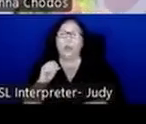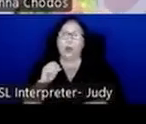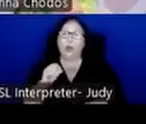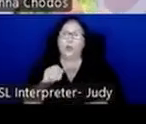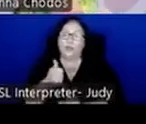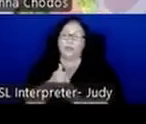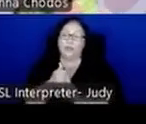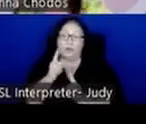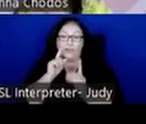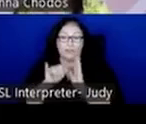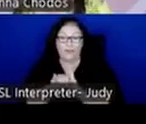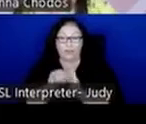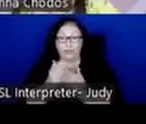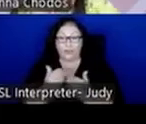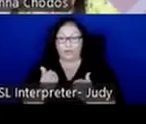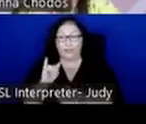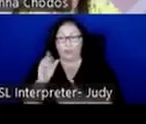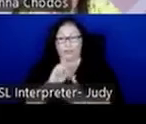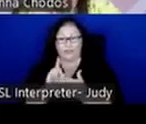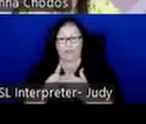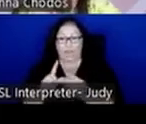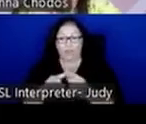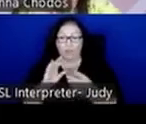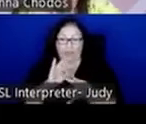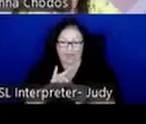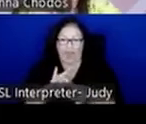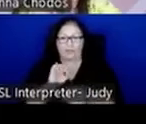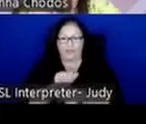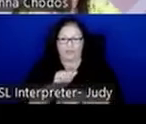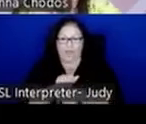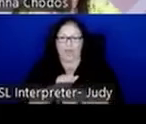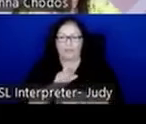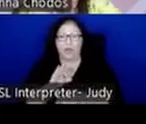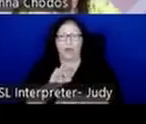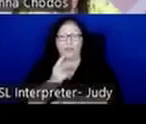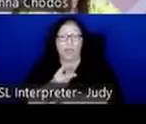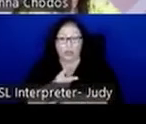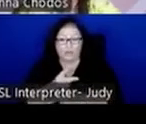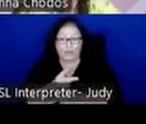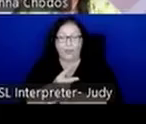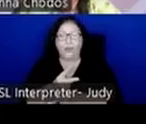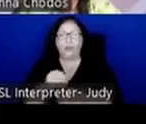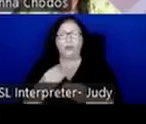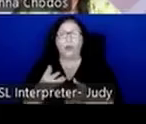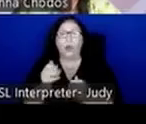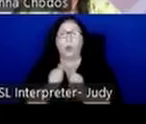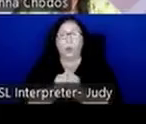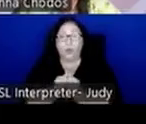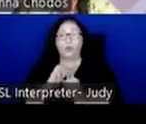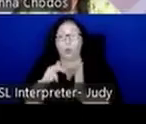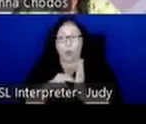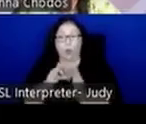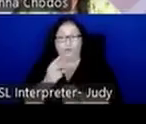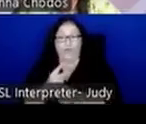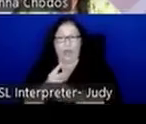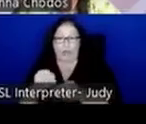were designed to connect the tasks of caregiving with the role of caregiving, really out of